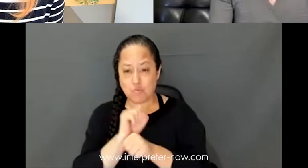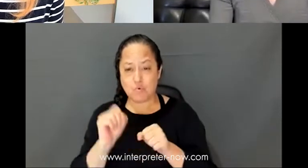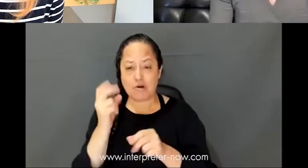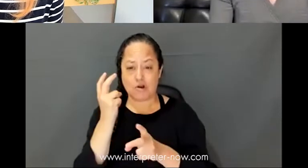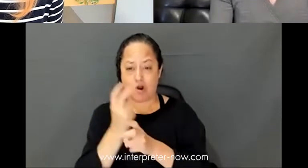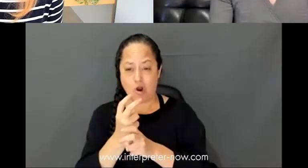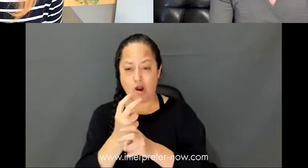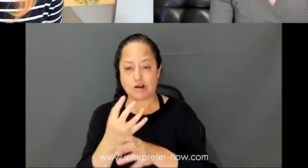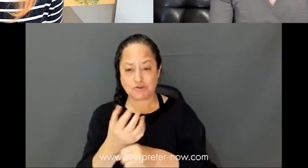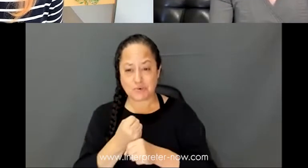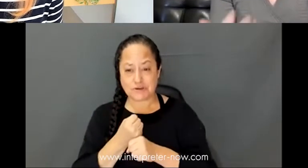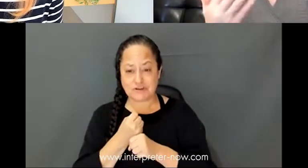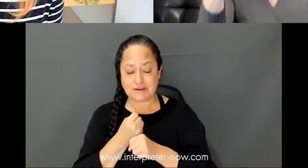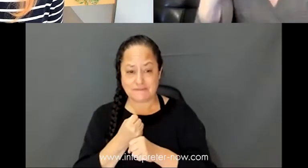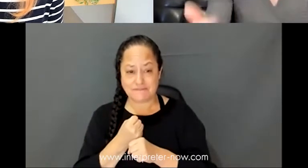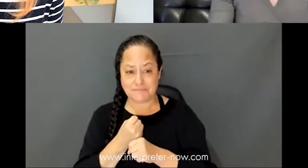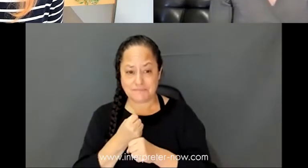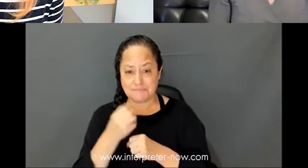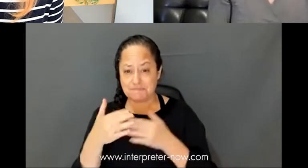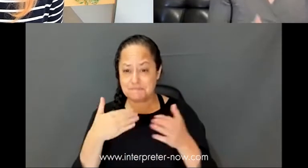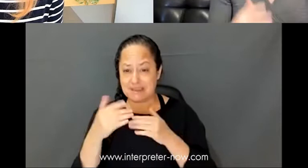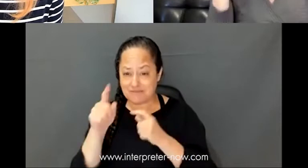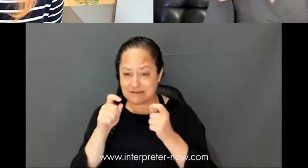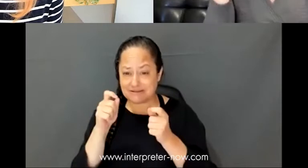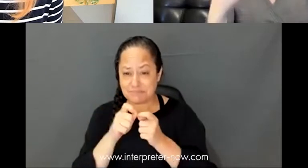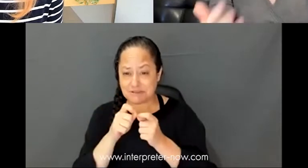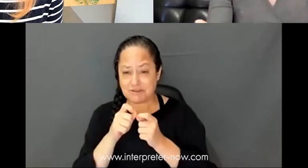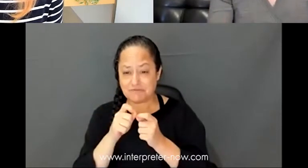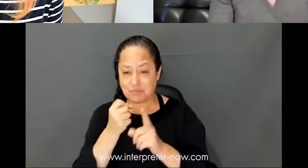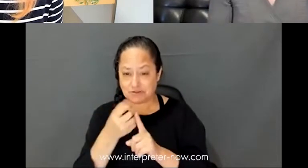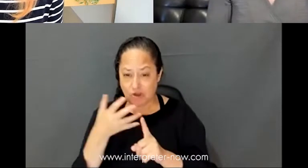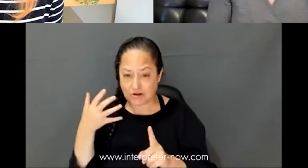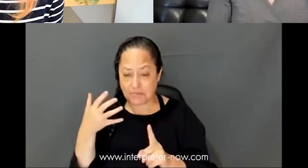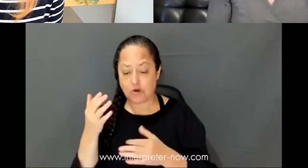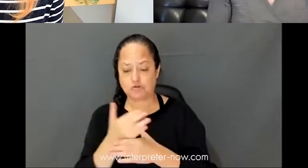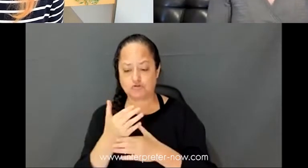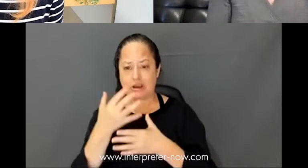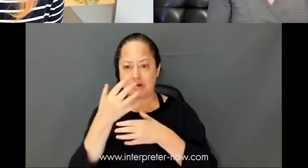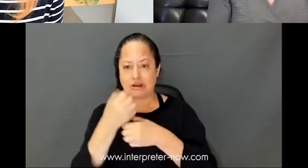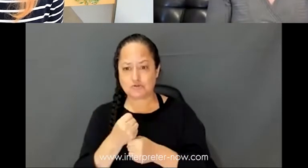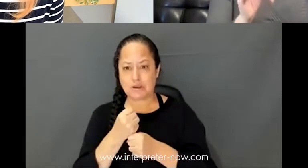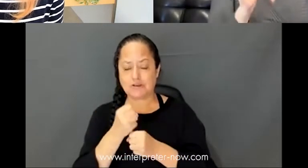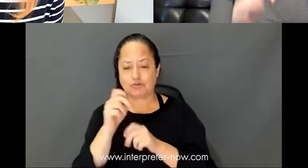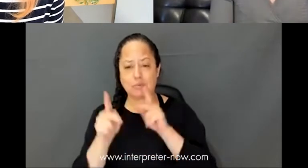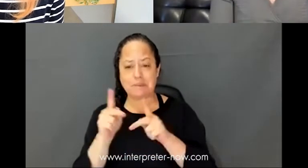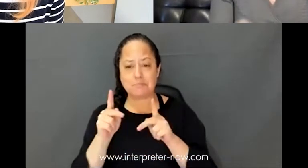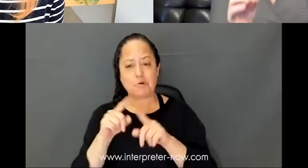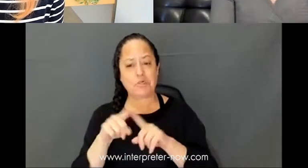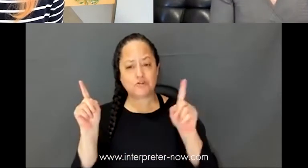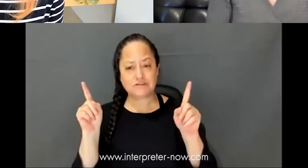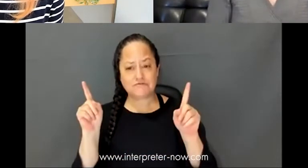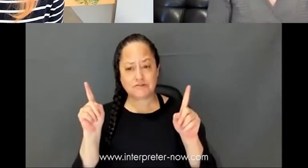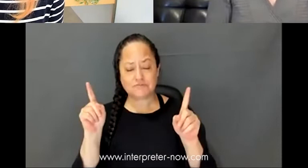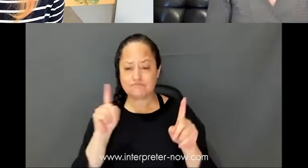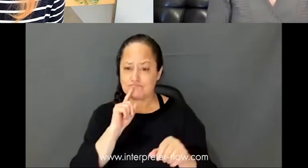achieve. Even specifically what I talked about, sharing trust with people that are different from you is